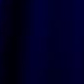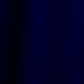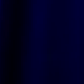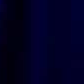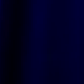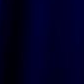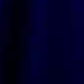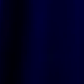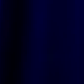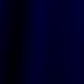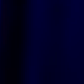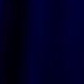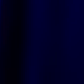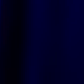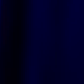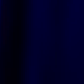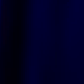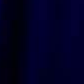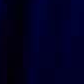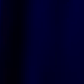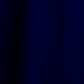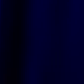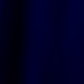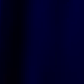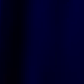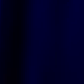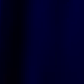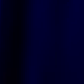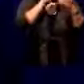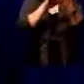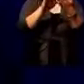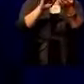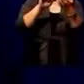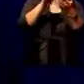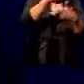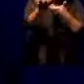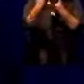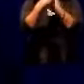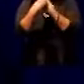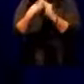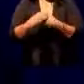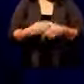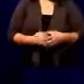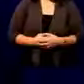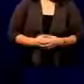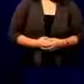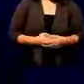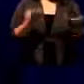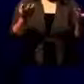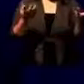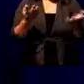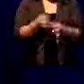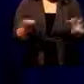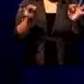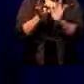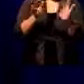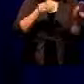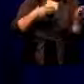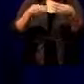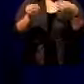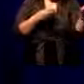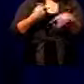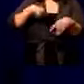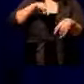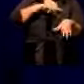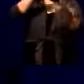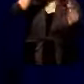new and incredible ways of doing that this year. In order to be flexible, we have